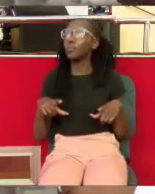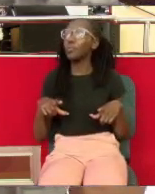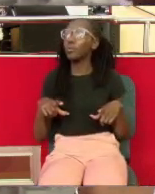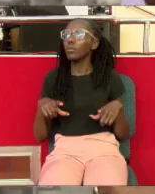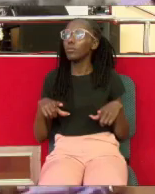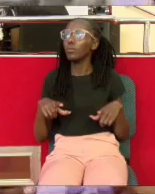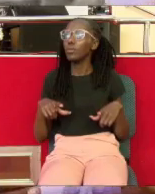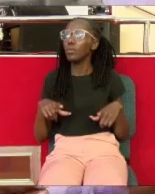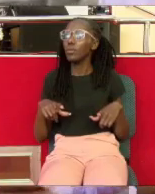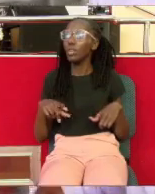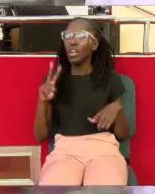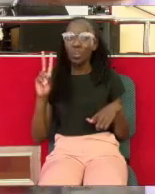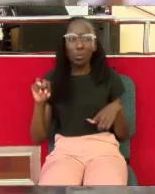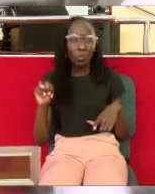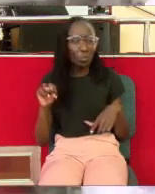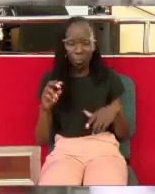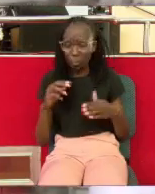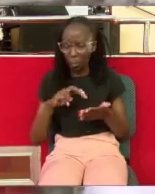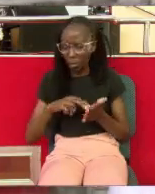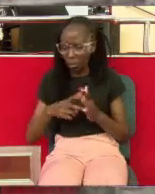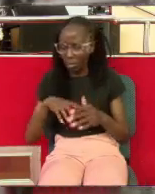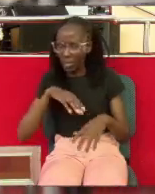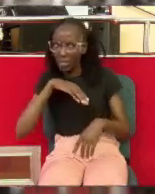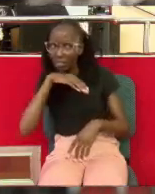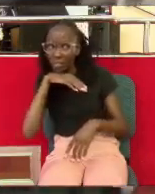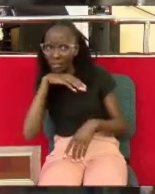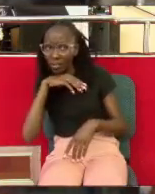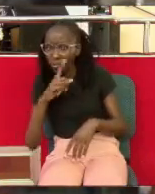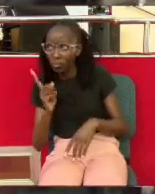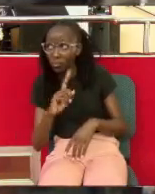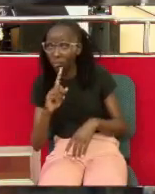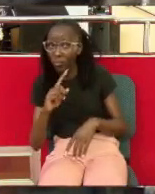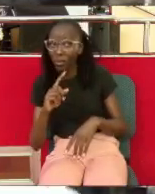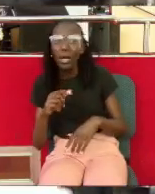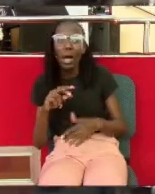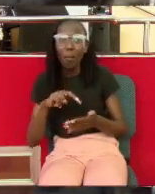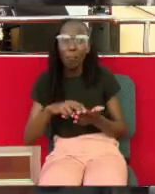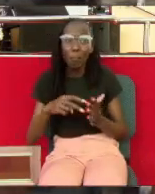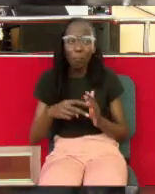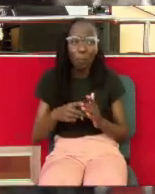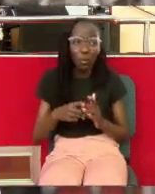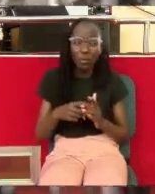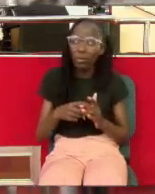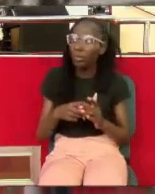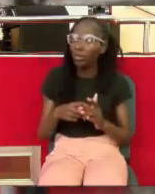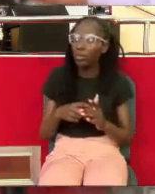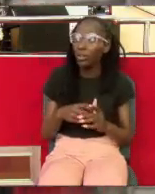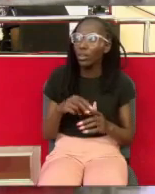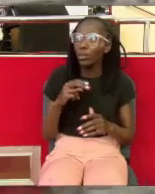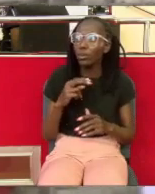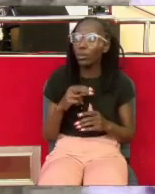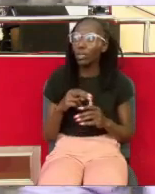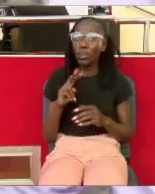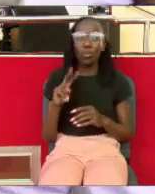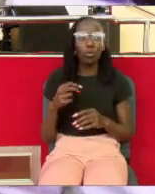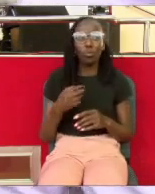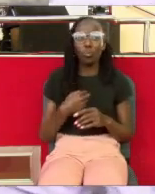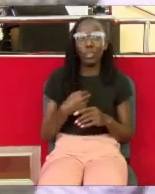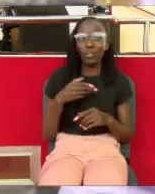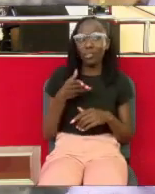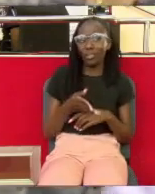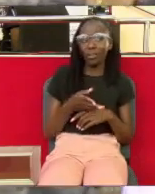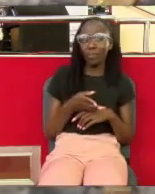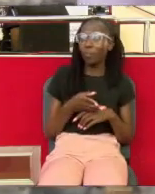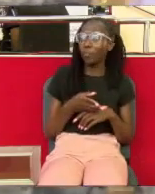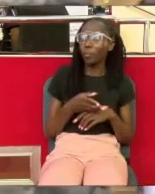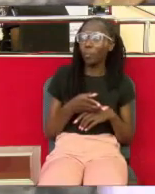does not mean dying. Haimaanishi kufa. It means we cease to be. Yaani unakosa kuwepo. Because we enter into a place of